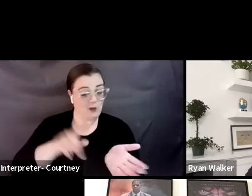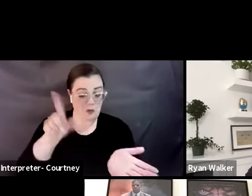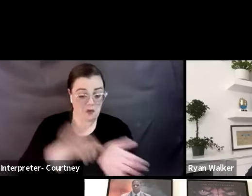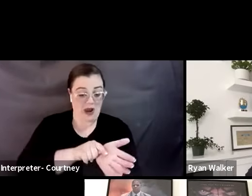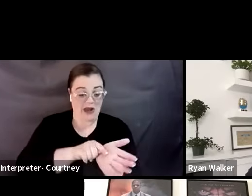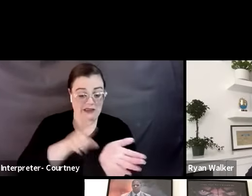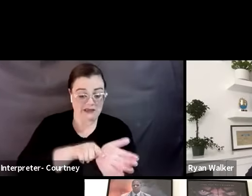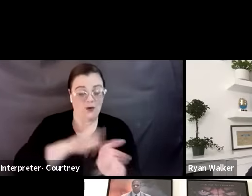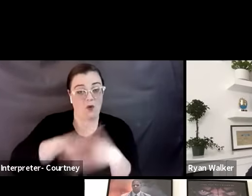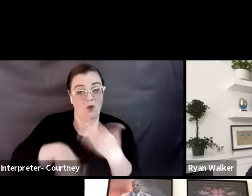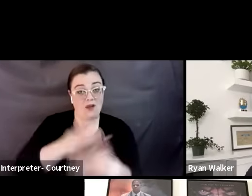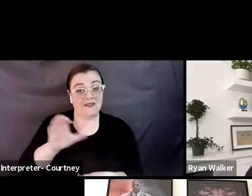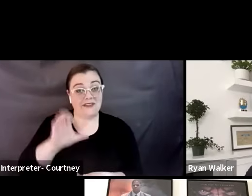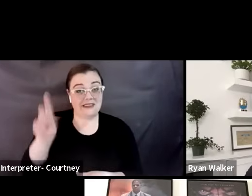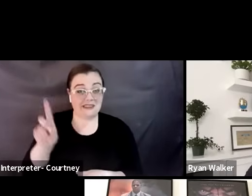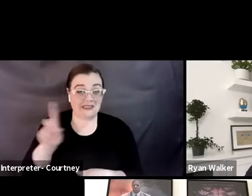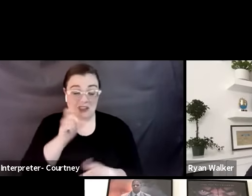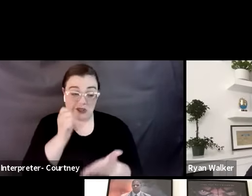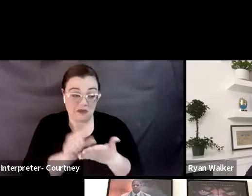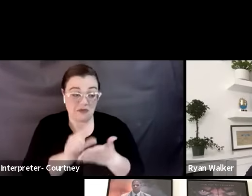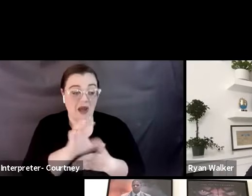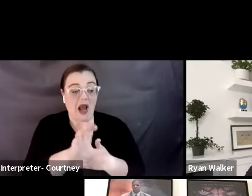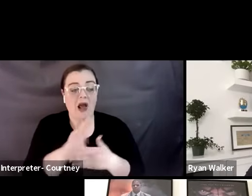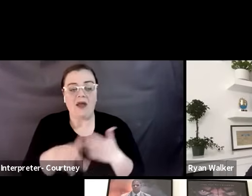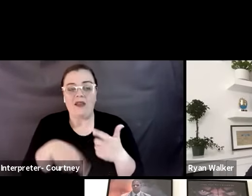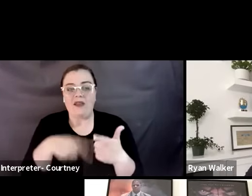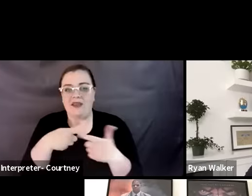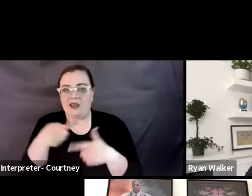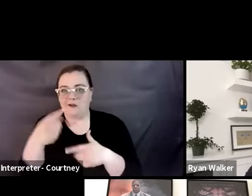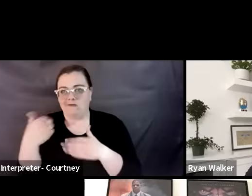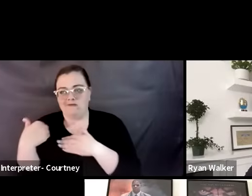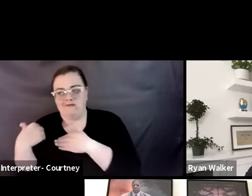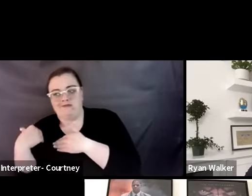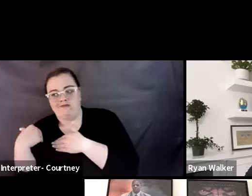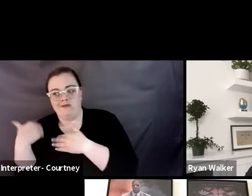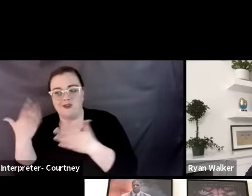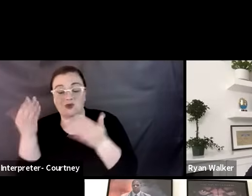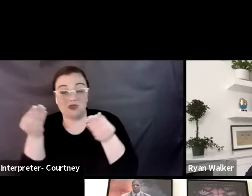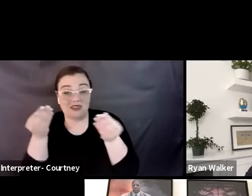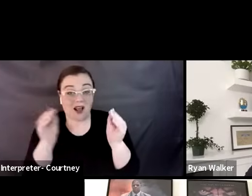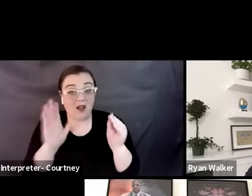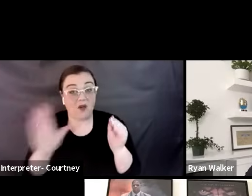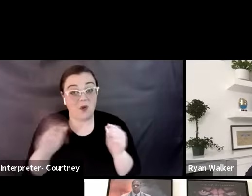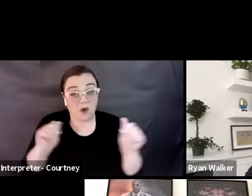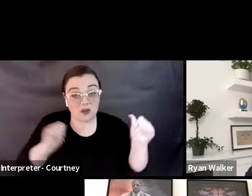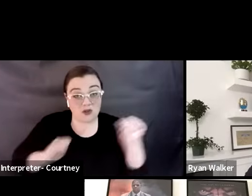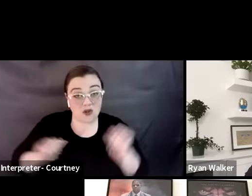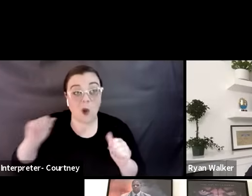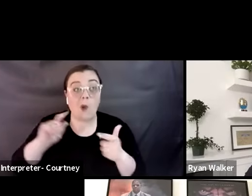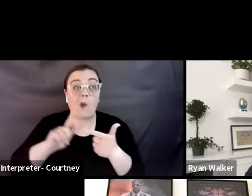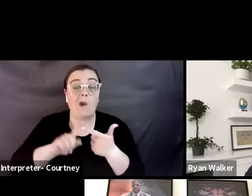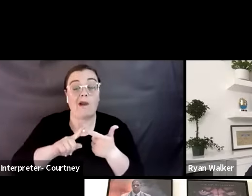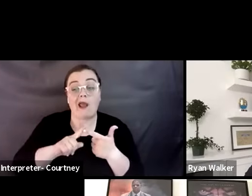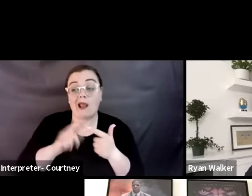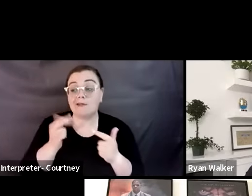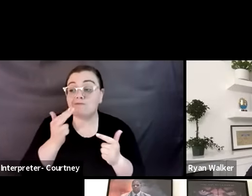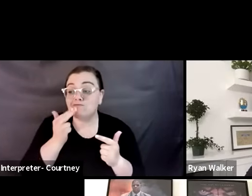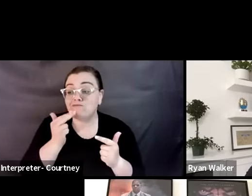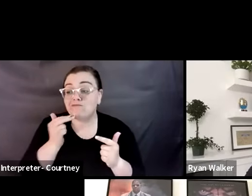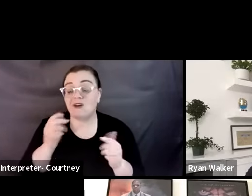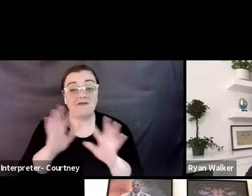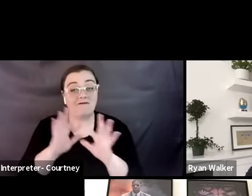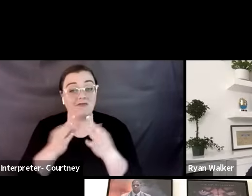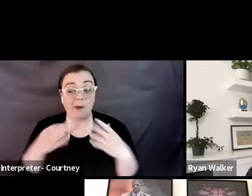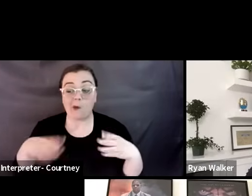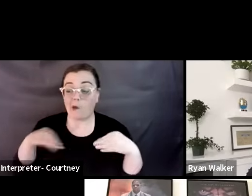you really were regulated to like selling them at your shows or in mom and pop retail stores locally